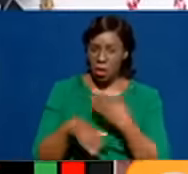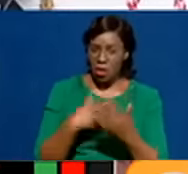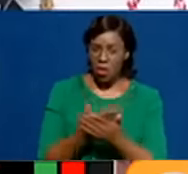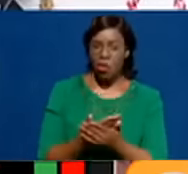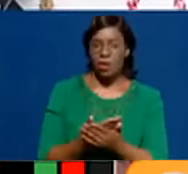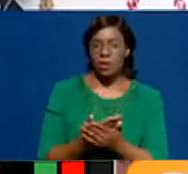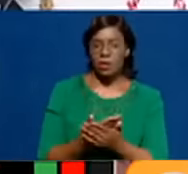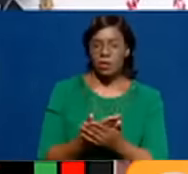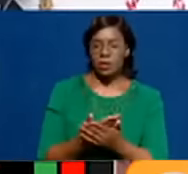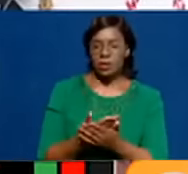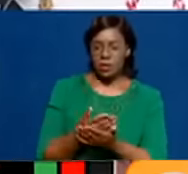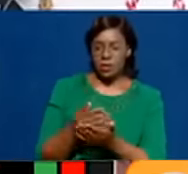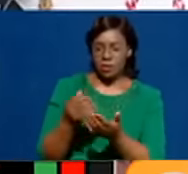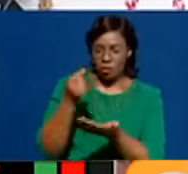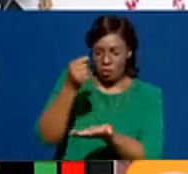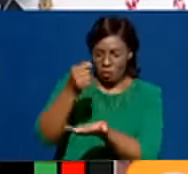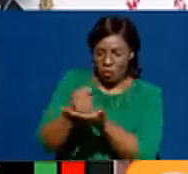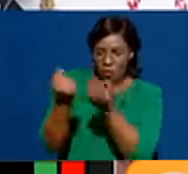and perform my functions